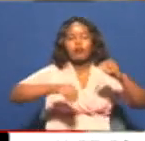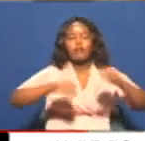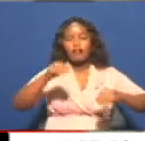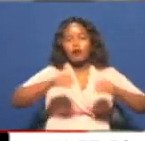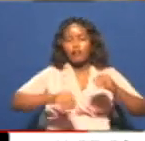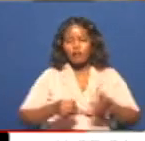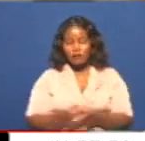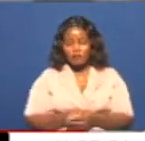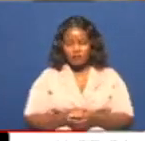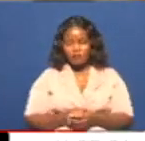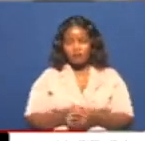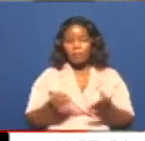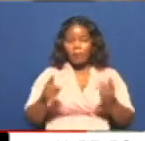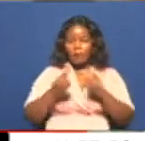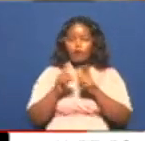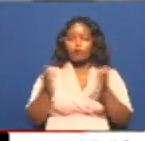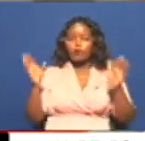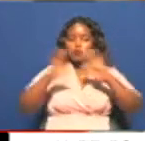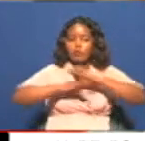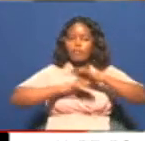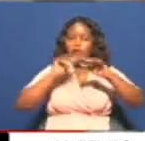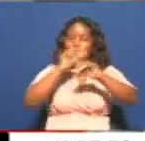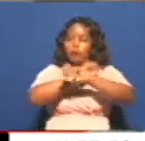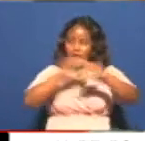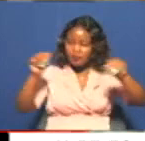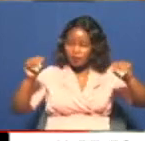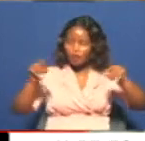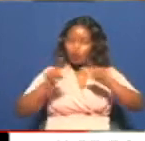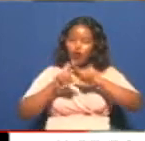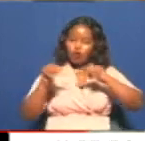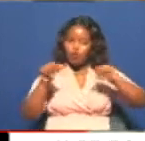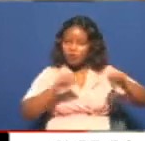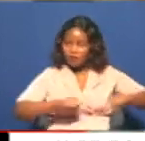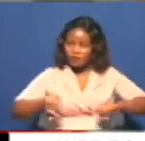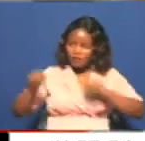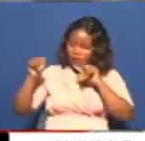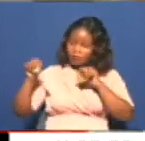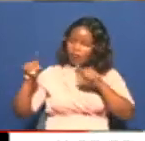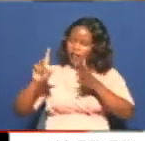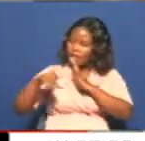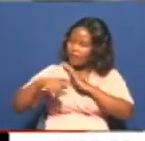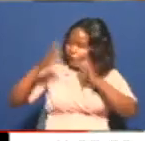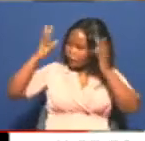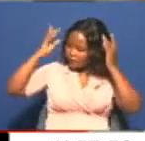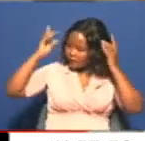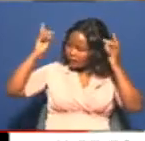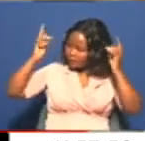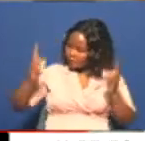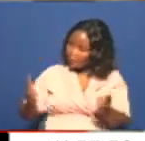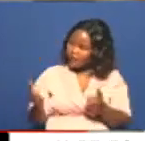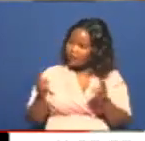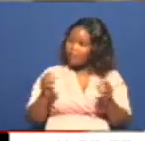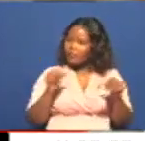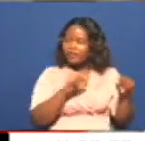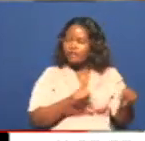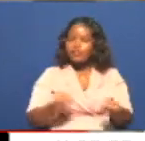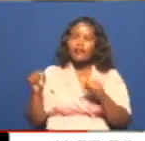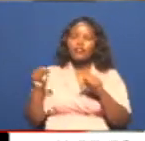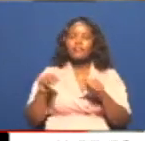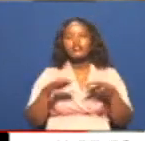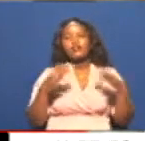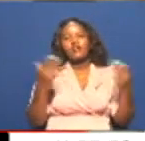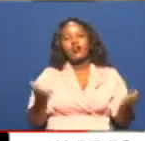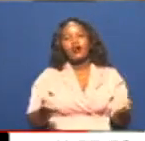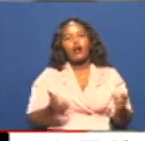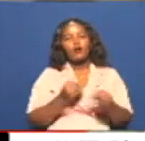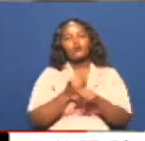Deputy President is strategizing to win the election. And then you decide, the four of you will strategize how to bring